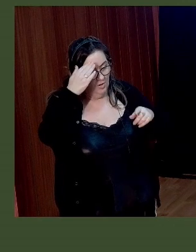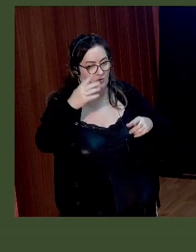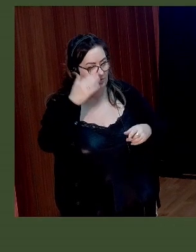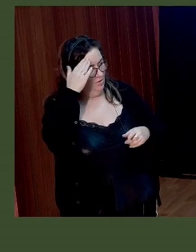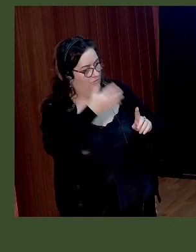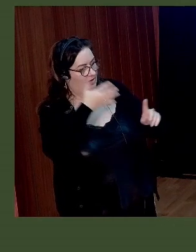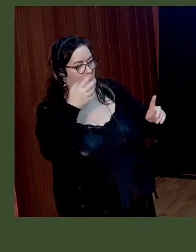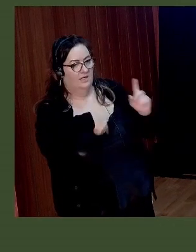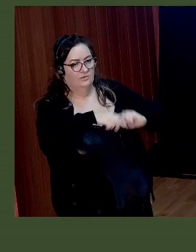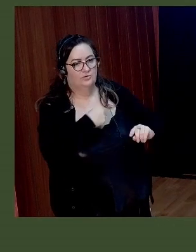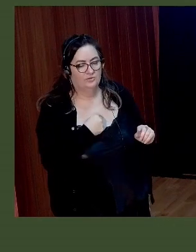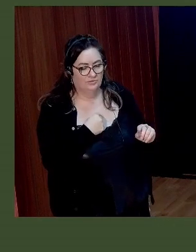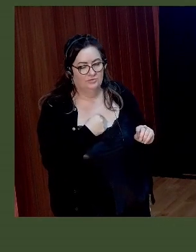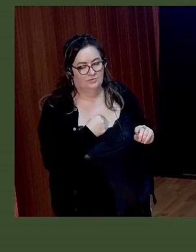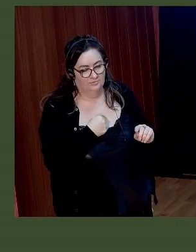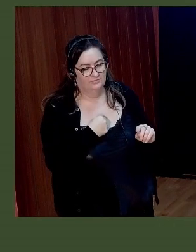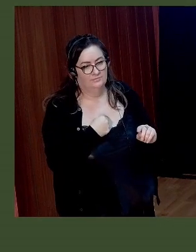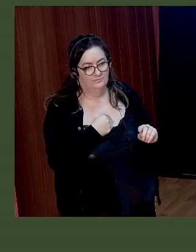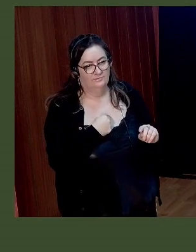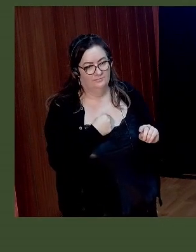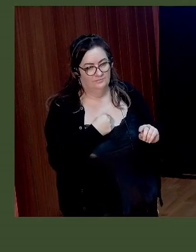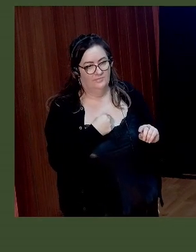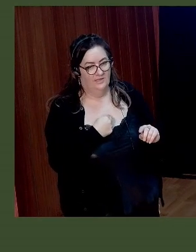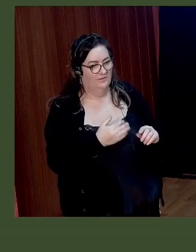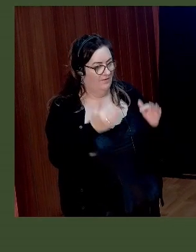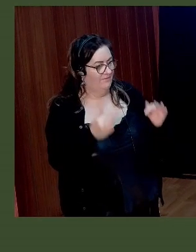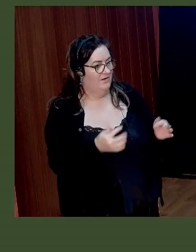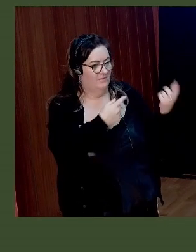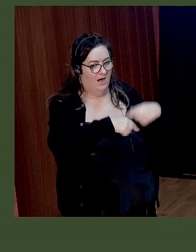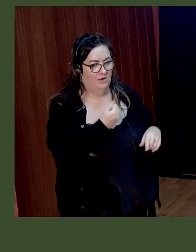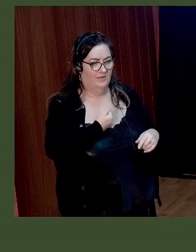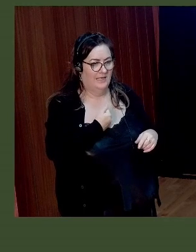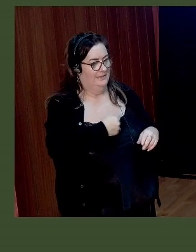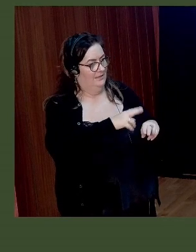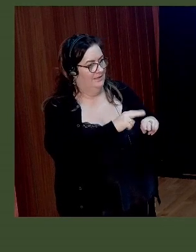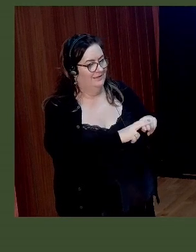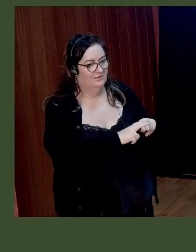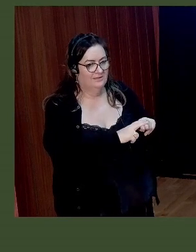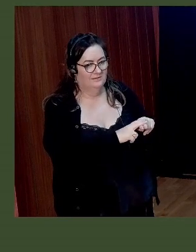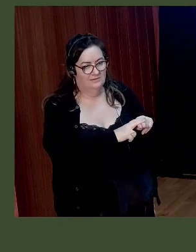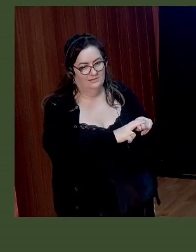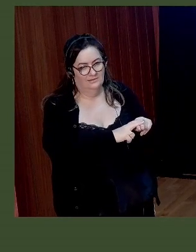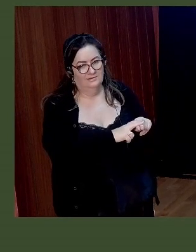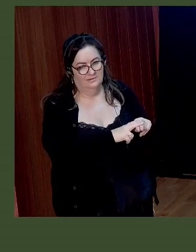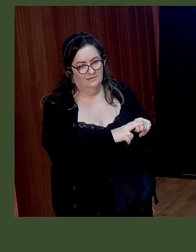Ireland and to have the virtue of confirming that nationality in the presence of the press